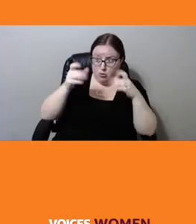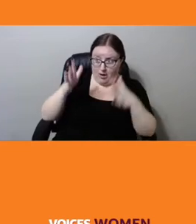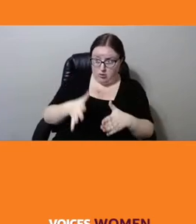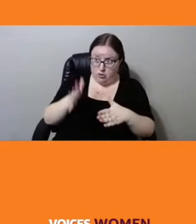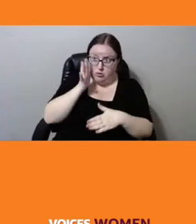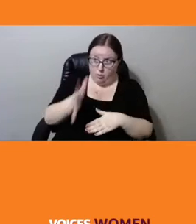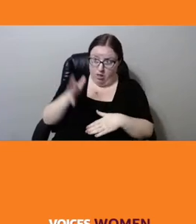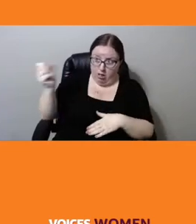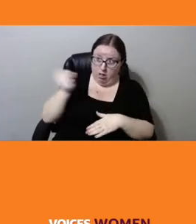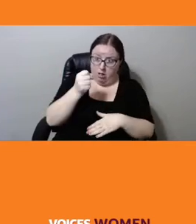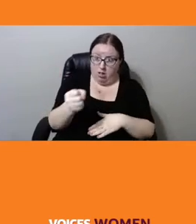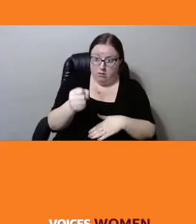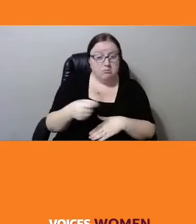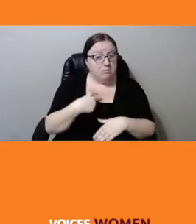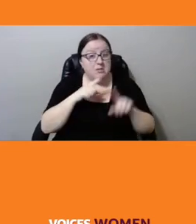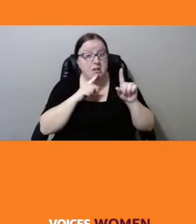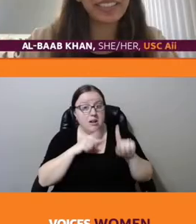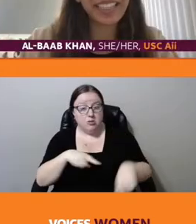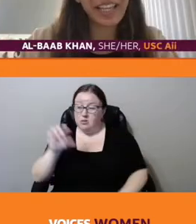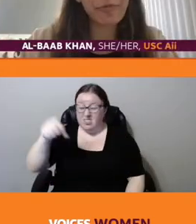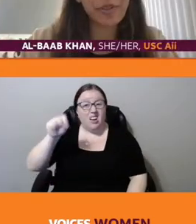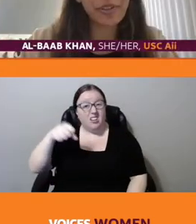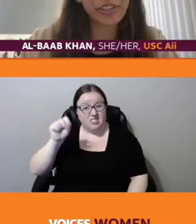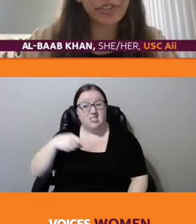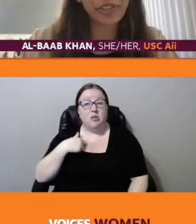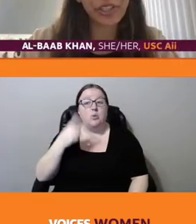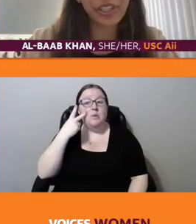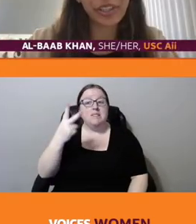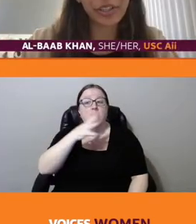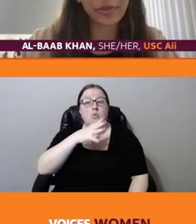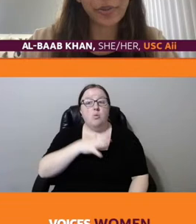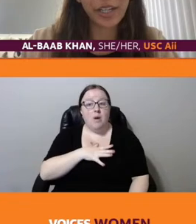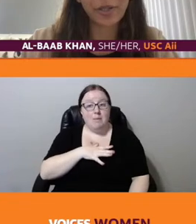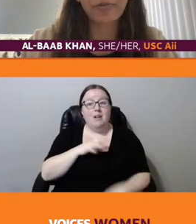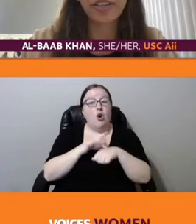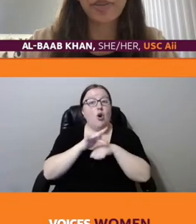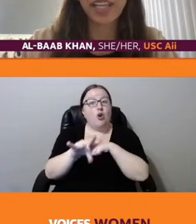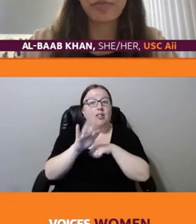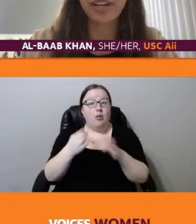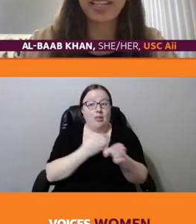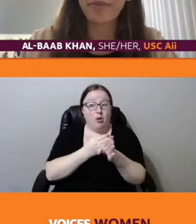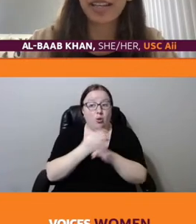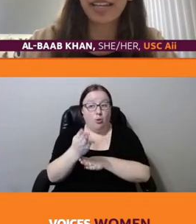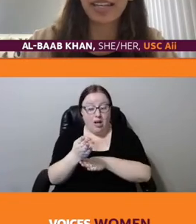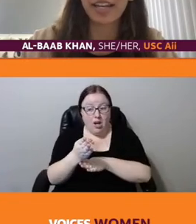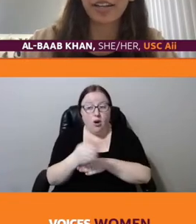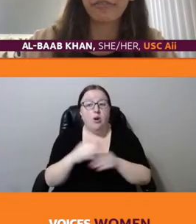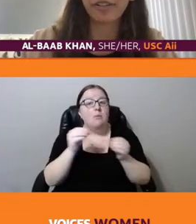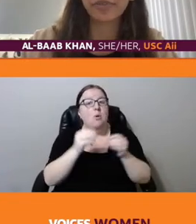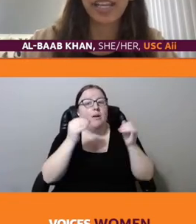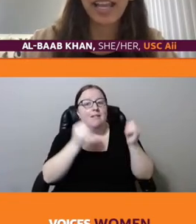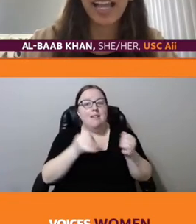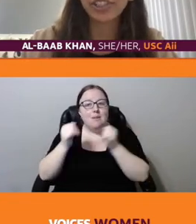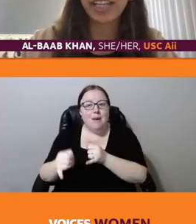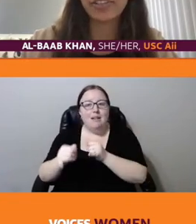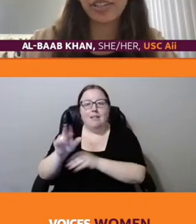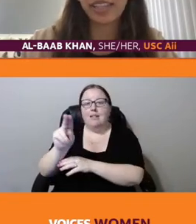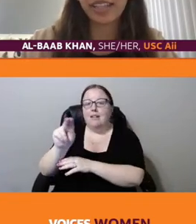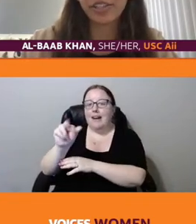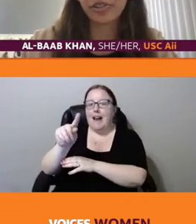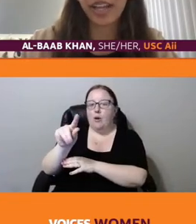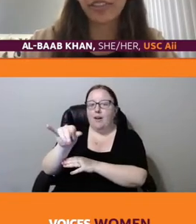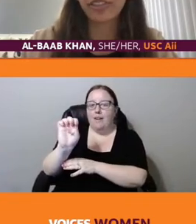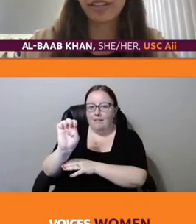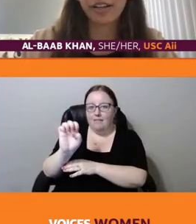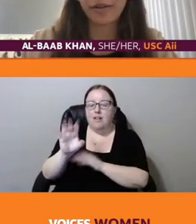And the simple answer is yes, there are. We see that women directors earlier in their career, where they're making more independent and narrative films, actually